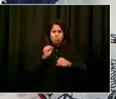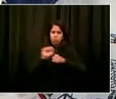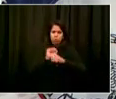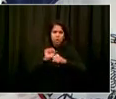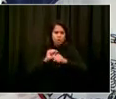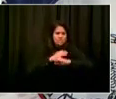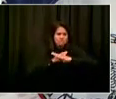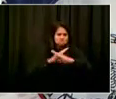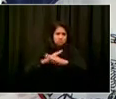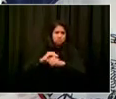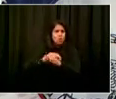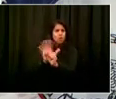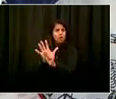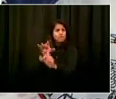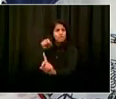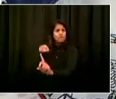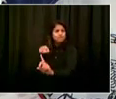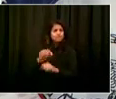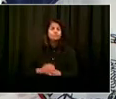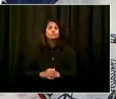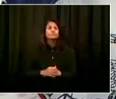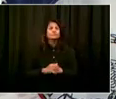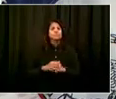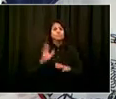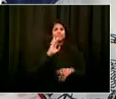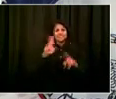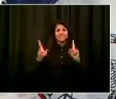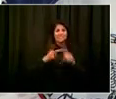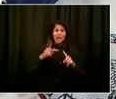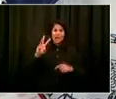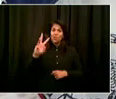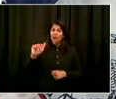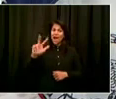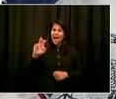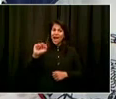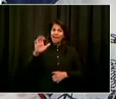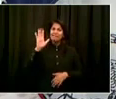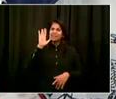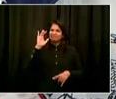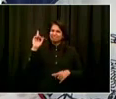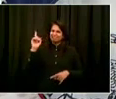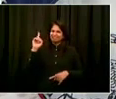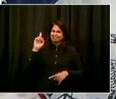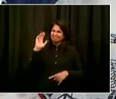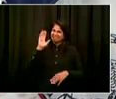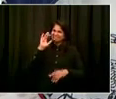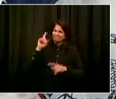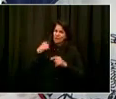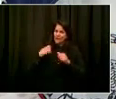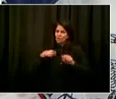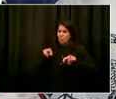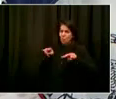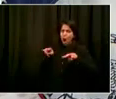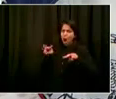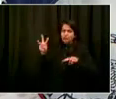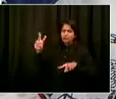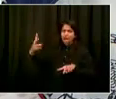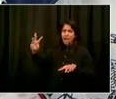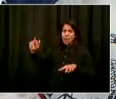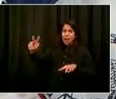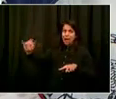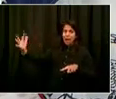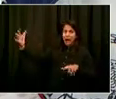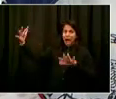dangerously close. I've been telling you for weeks that we had the ability to stop a second wave. And for